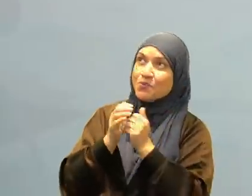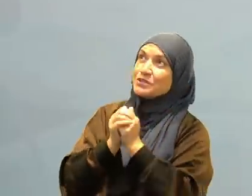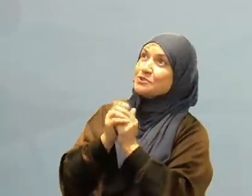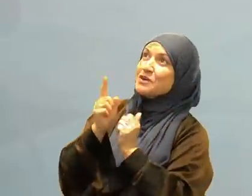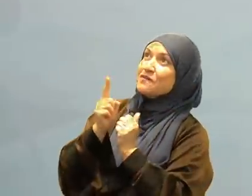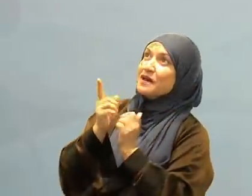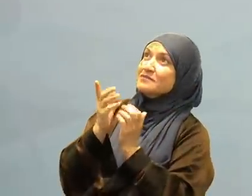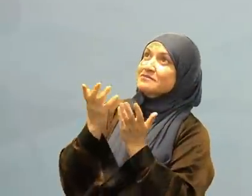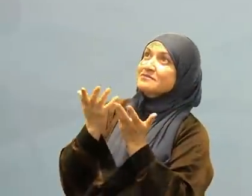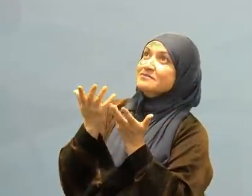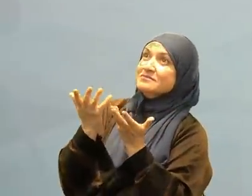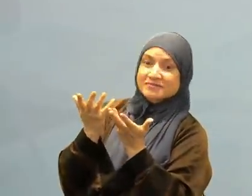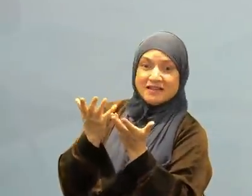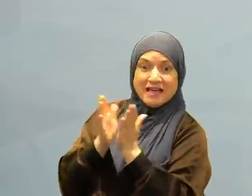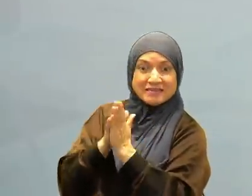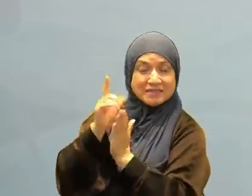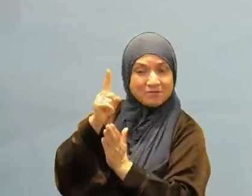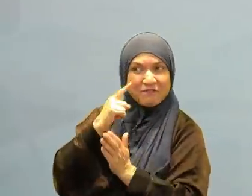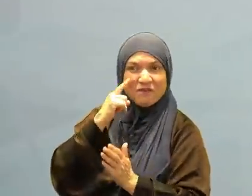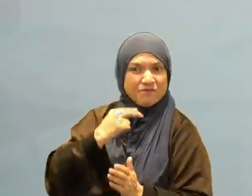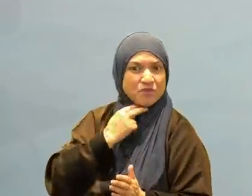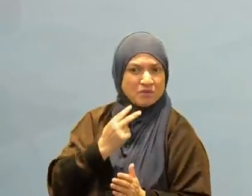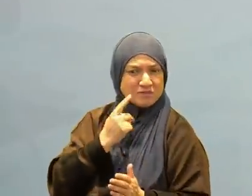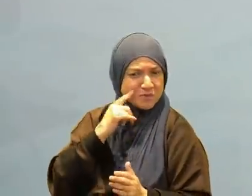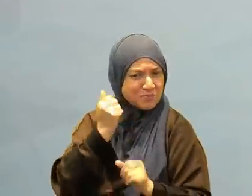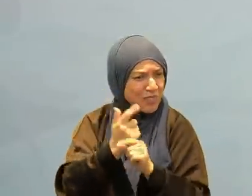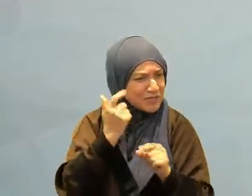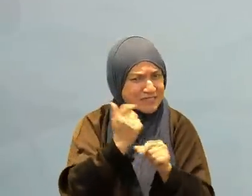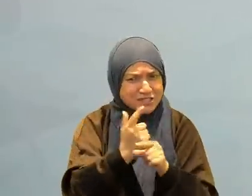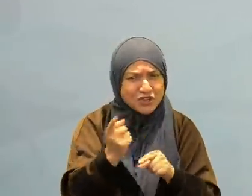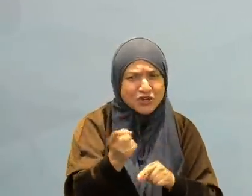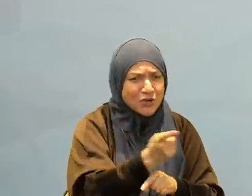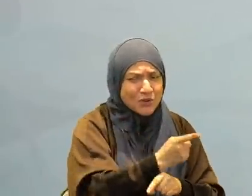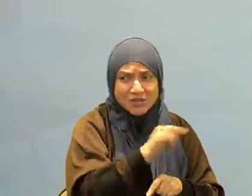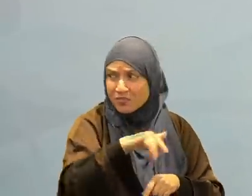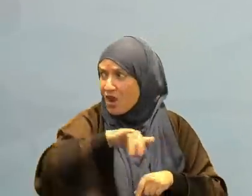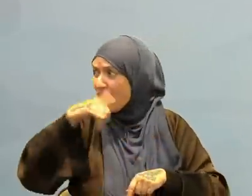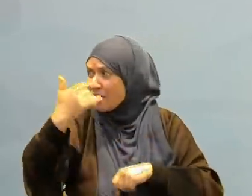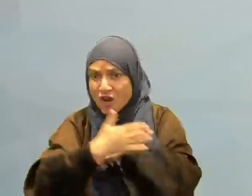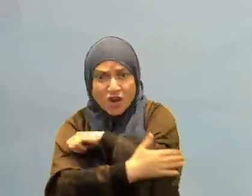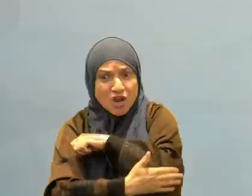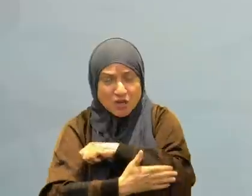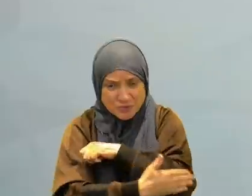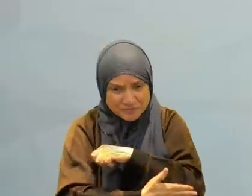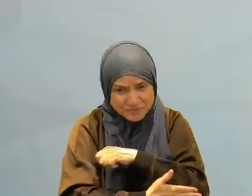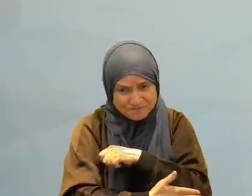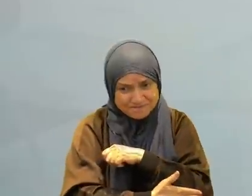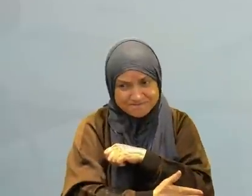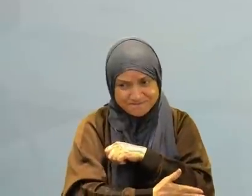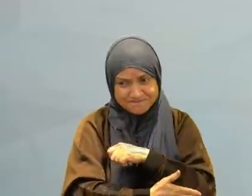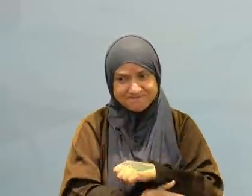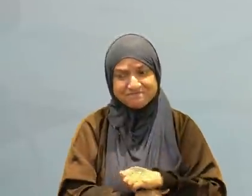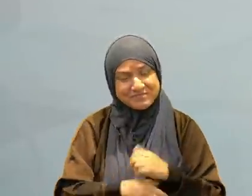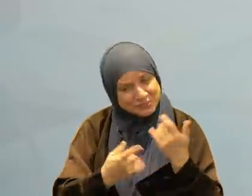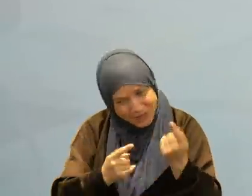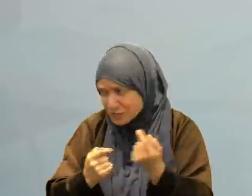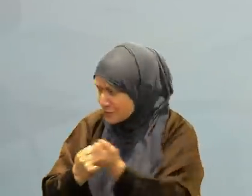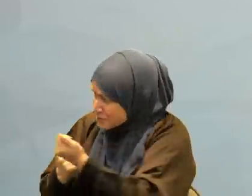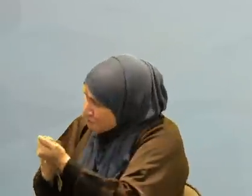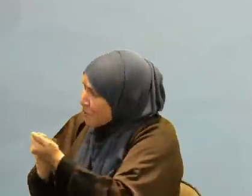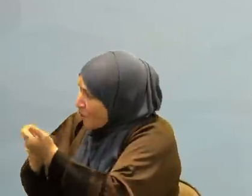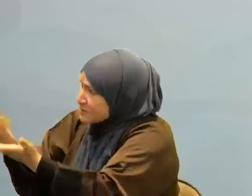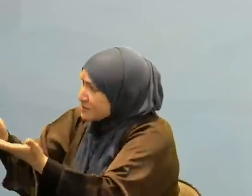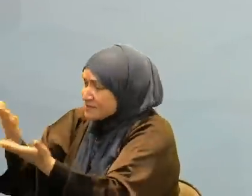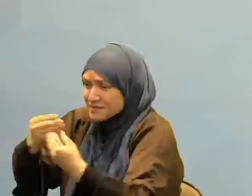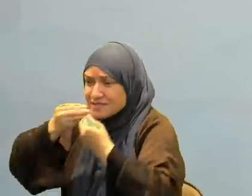Allah subhanahu wa ta'ala in these sacred nights, especially as the last 10 come, if your tears dry up once you get to the part about your brothers and sisters,